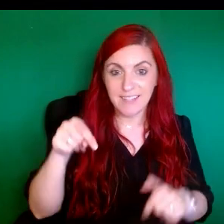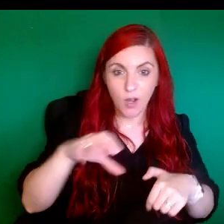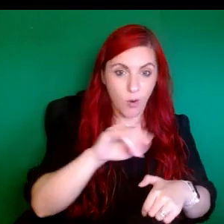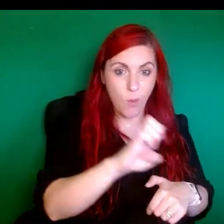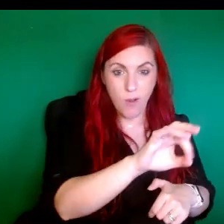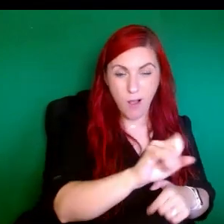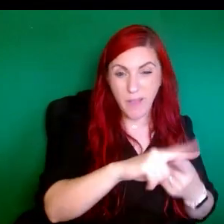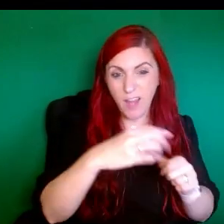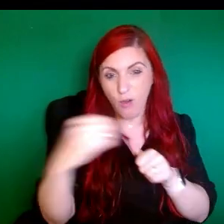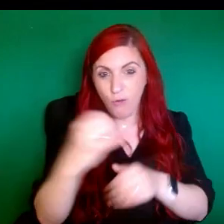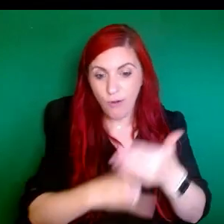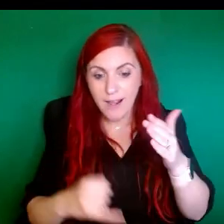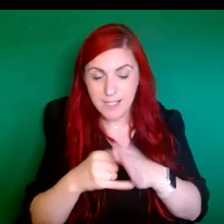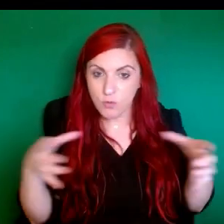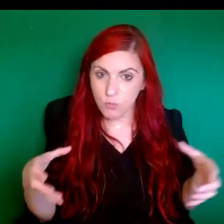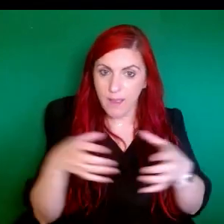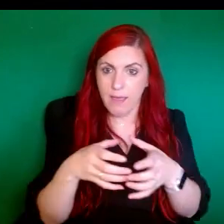effort into